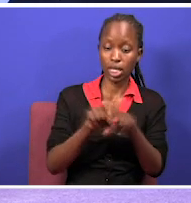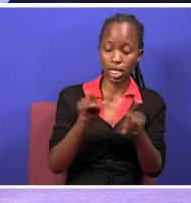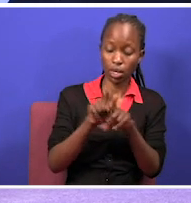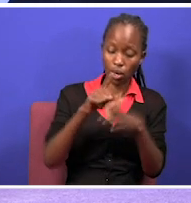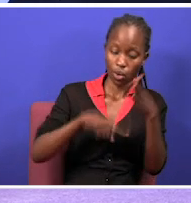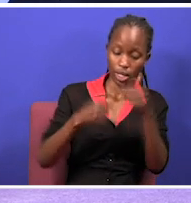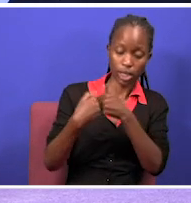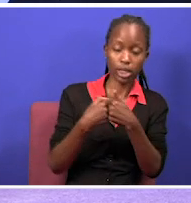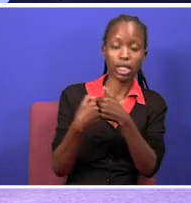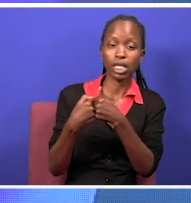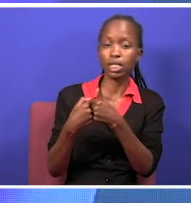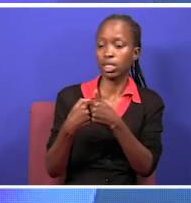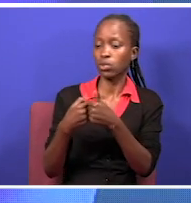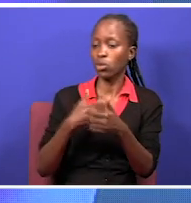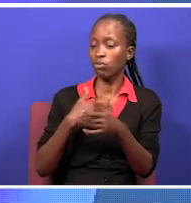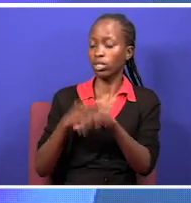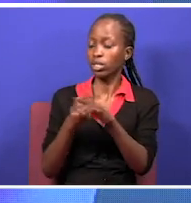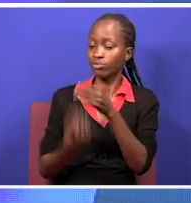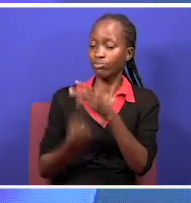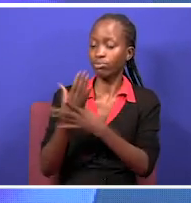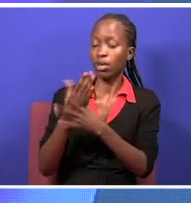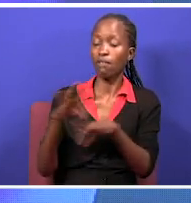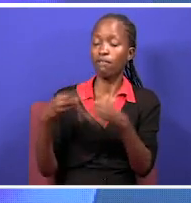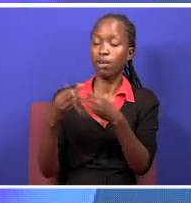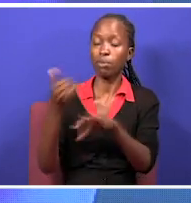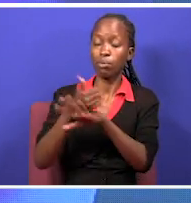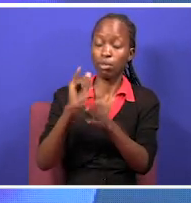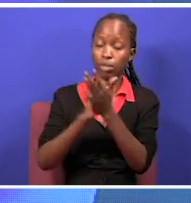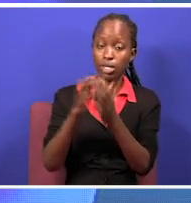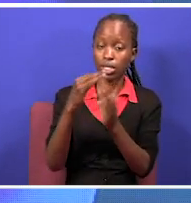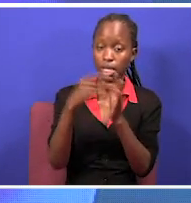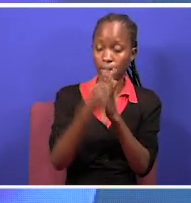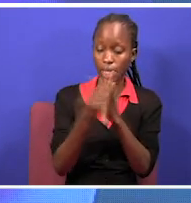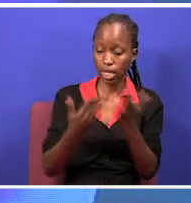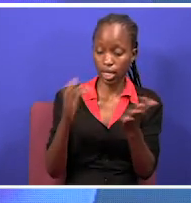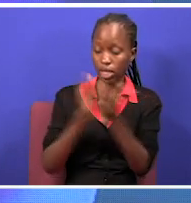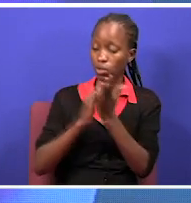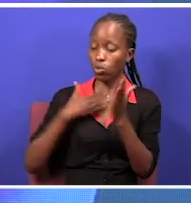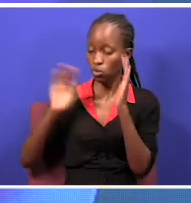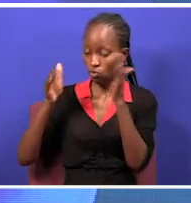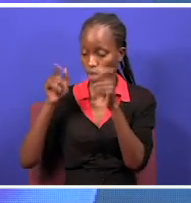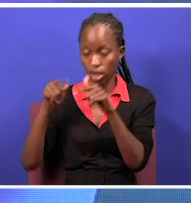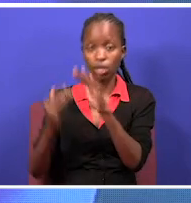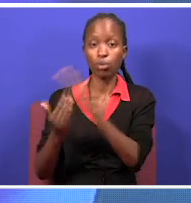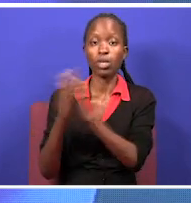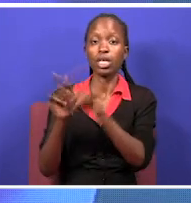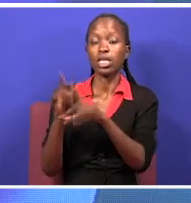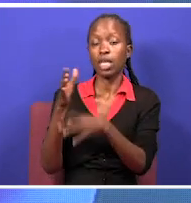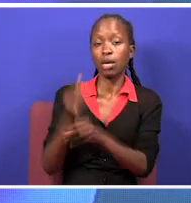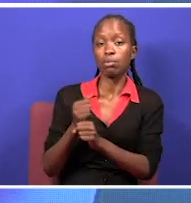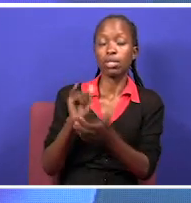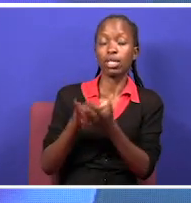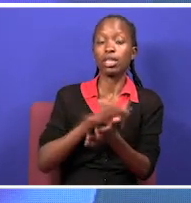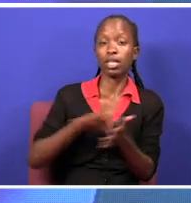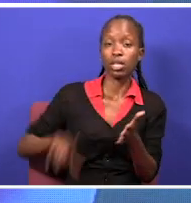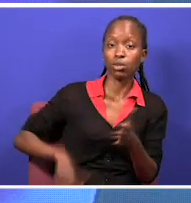challenges of mounting it? Those are the three things we shall be looking at this morning, and I trust that the Lord